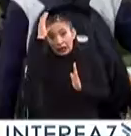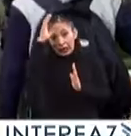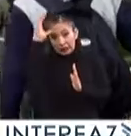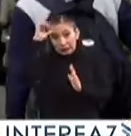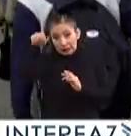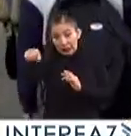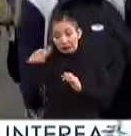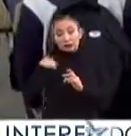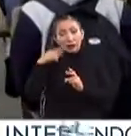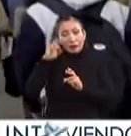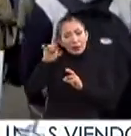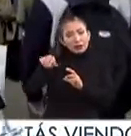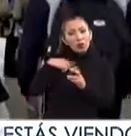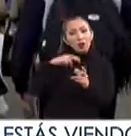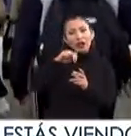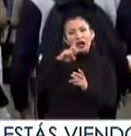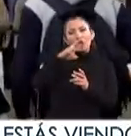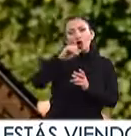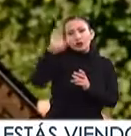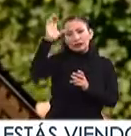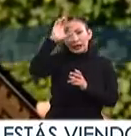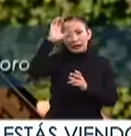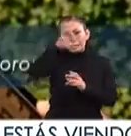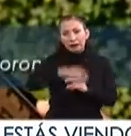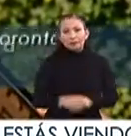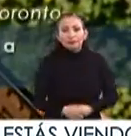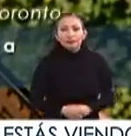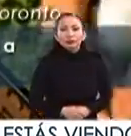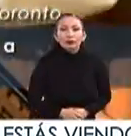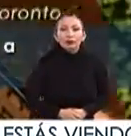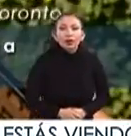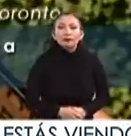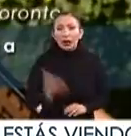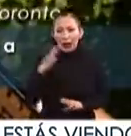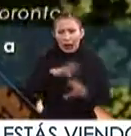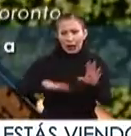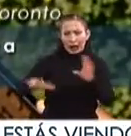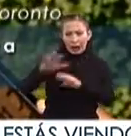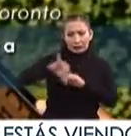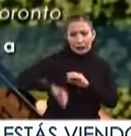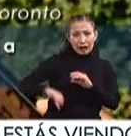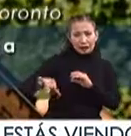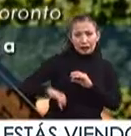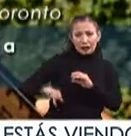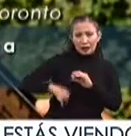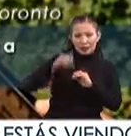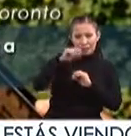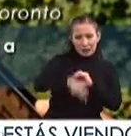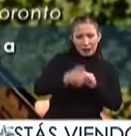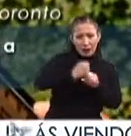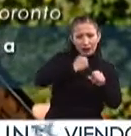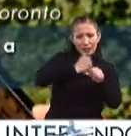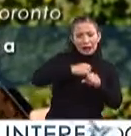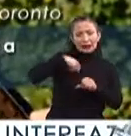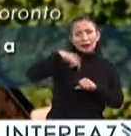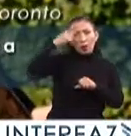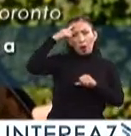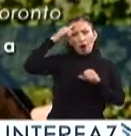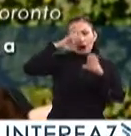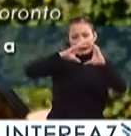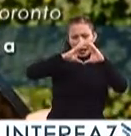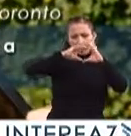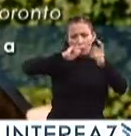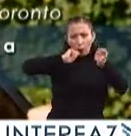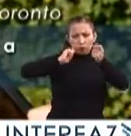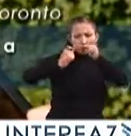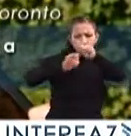científicos basados en la neurociencia. So one of the areas that we're very interested in with mindfulness is around neuroplasticity.